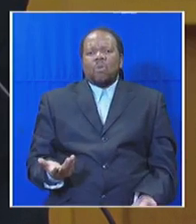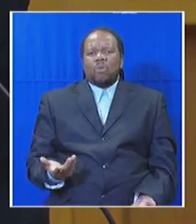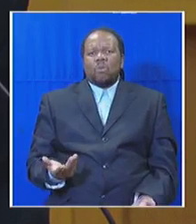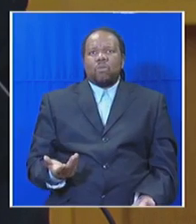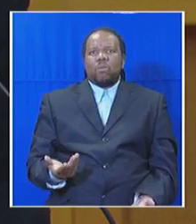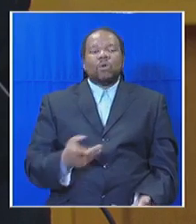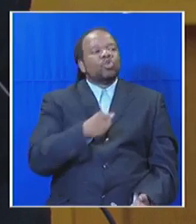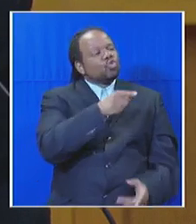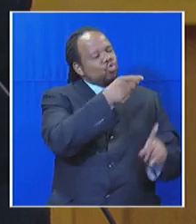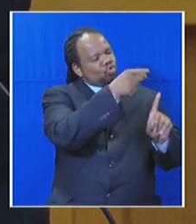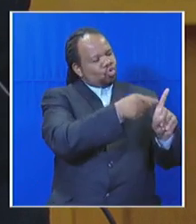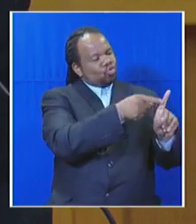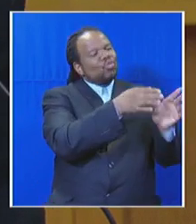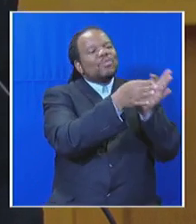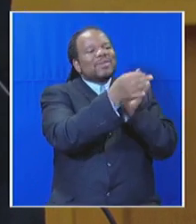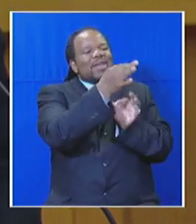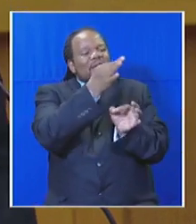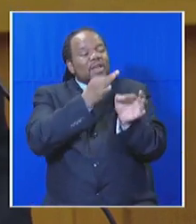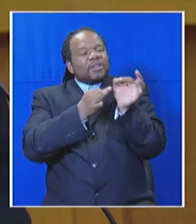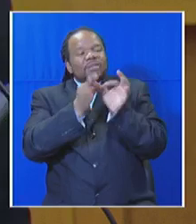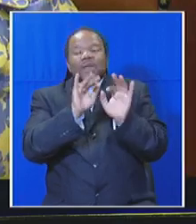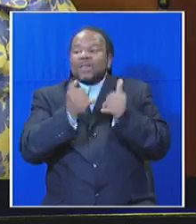be the dividends for you as a citizen?